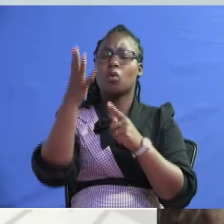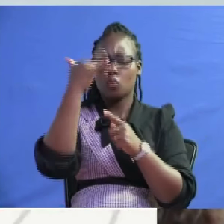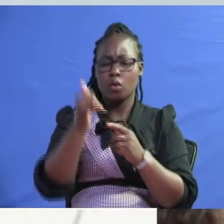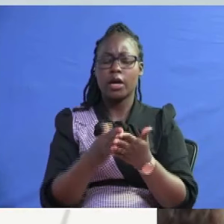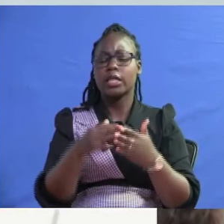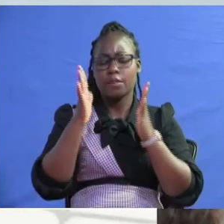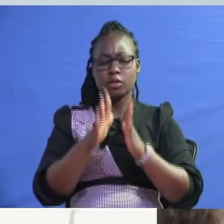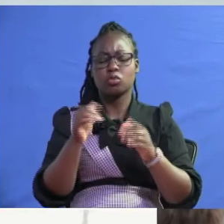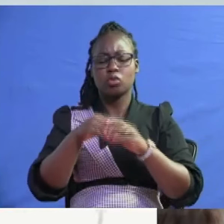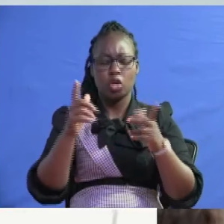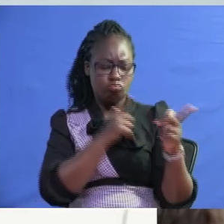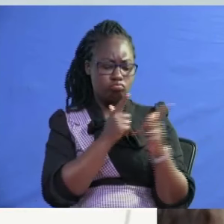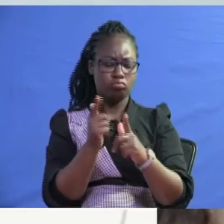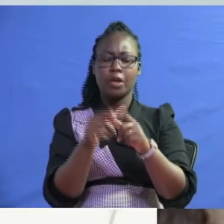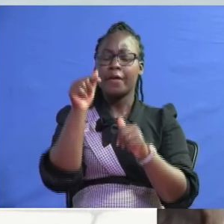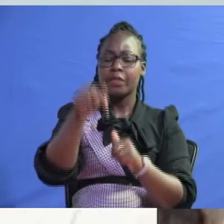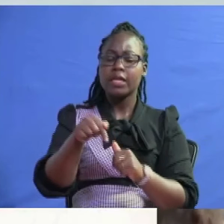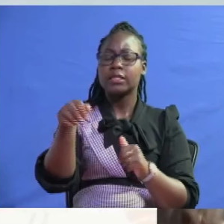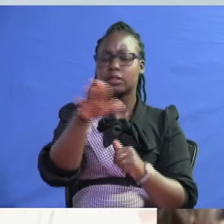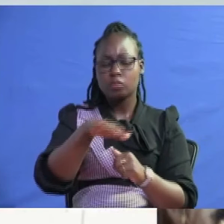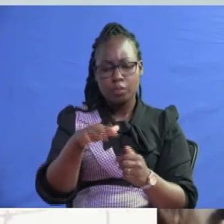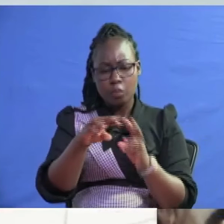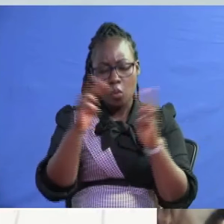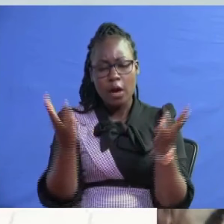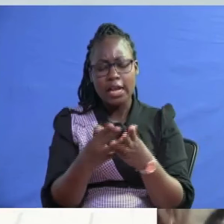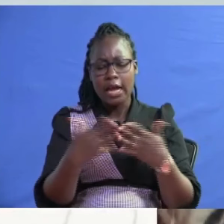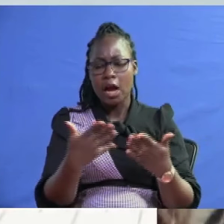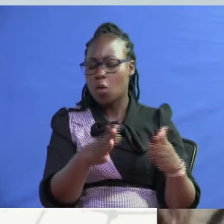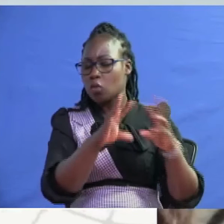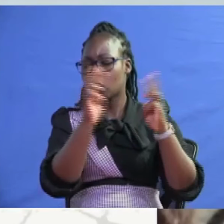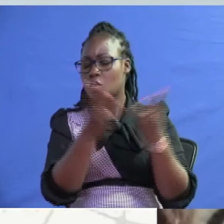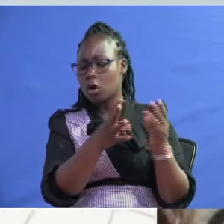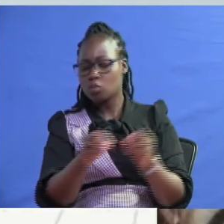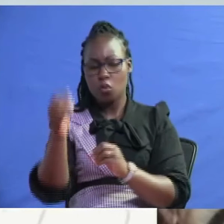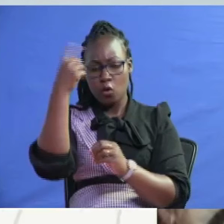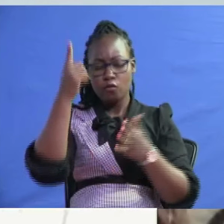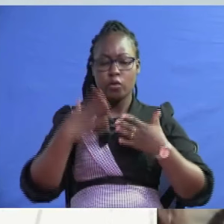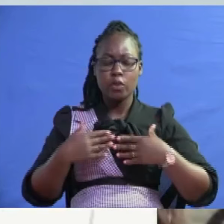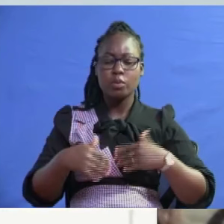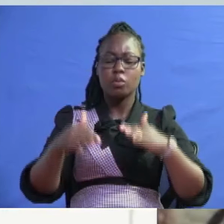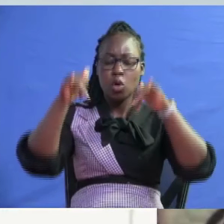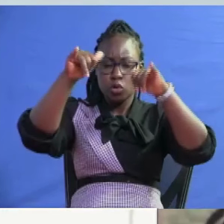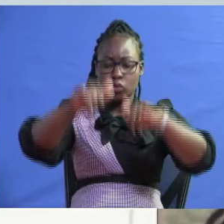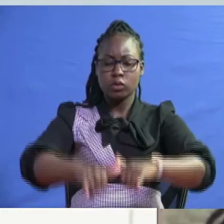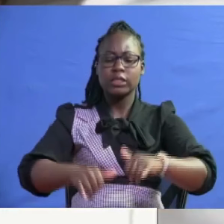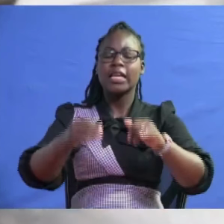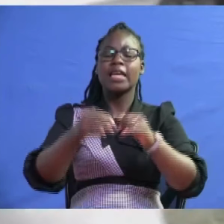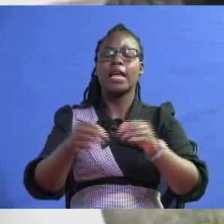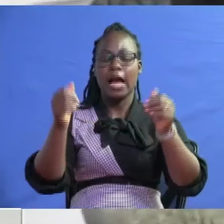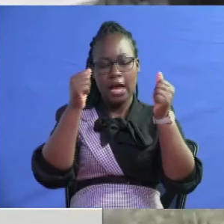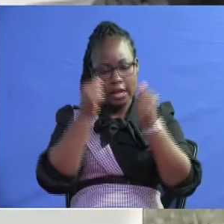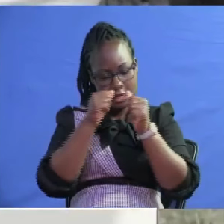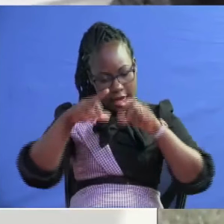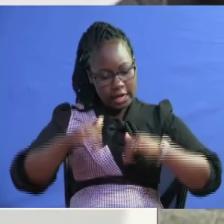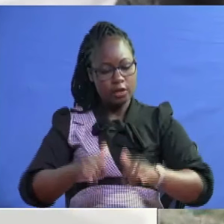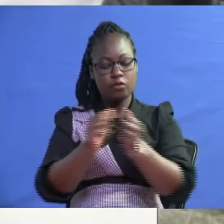or no. This planet, our planet Earth, for people to stay in love and peace.